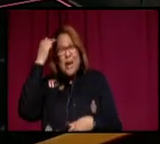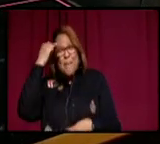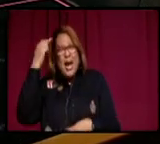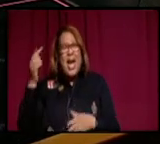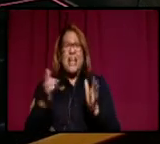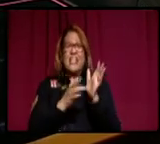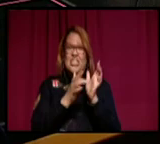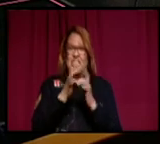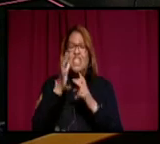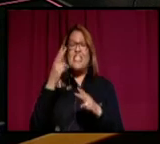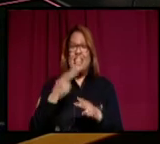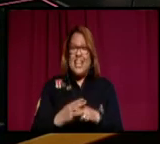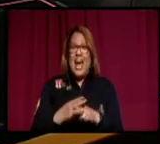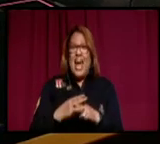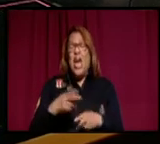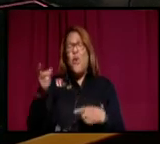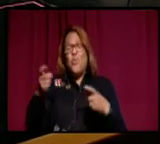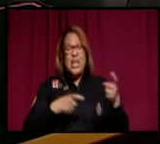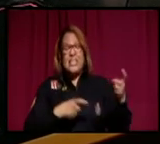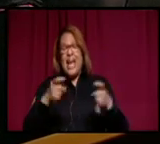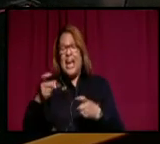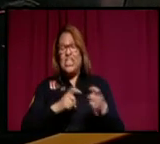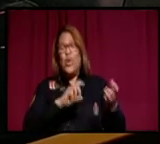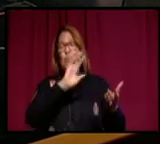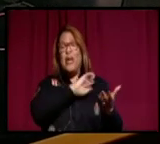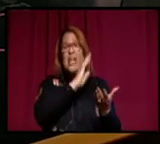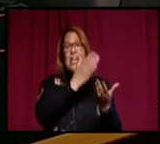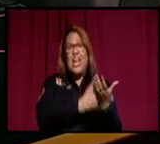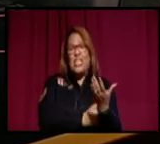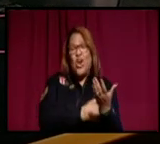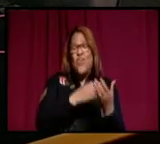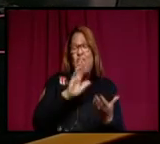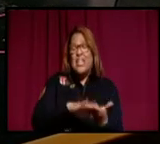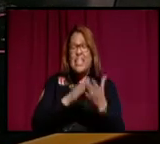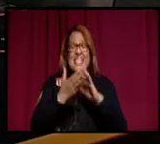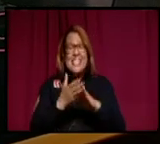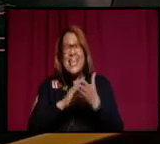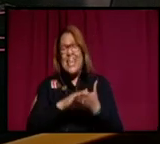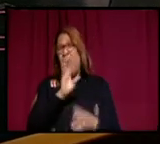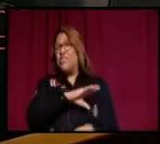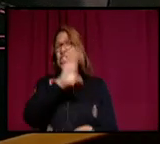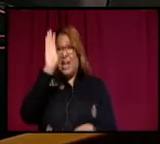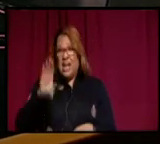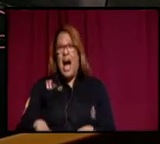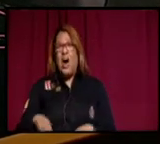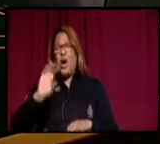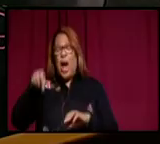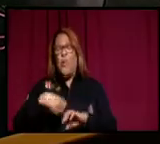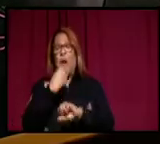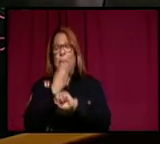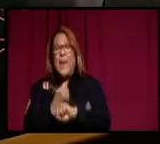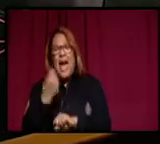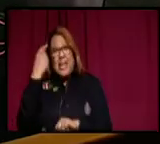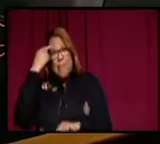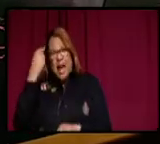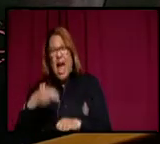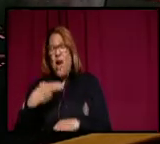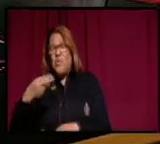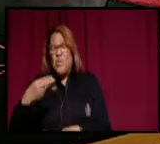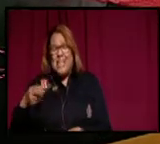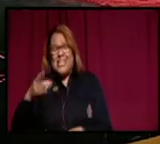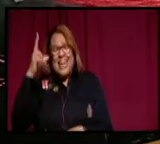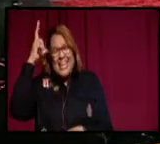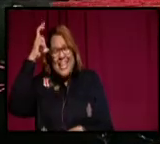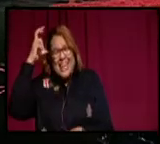name of Jesus, we take dominion and authority over the city of Chicago, and we bind the mind racing demon.